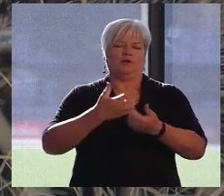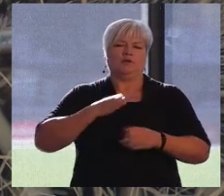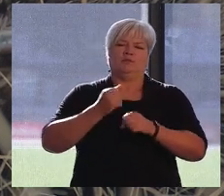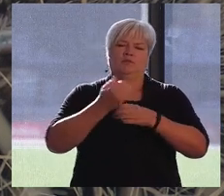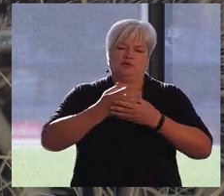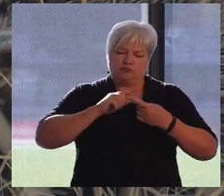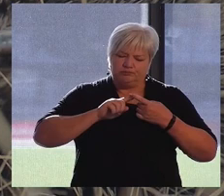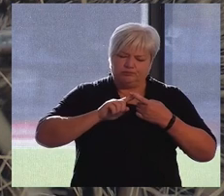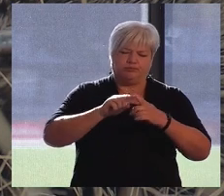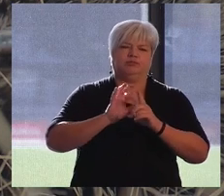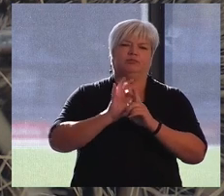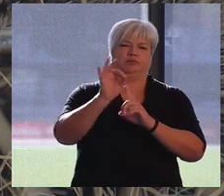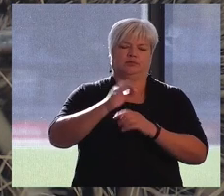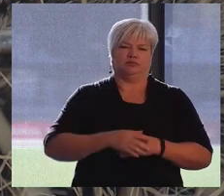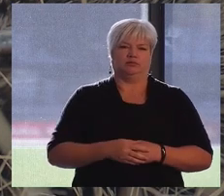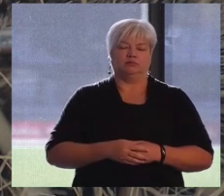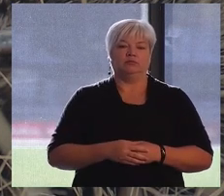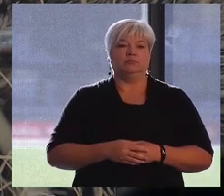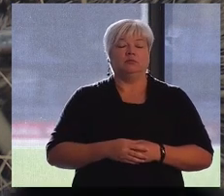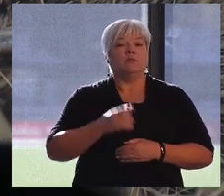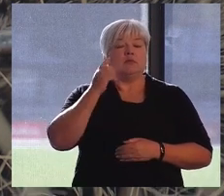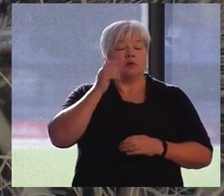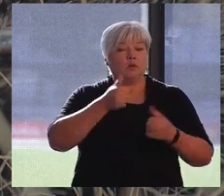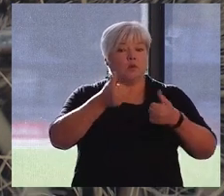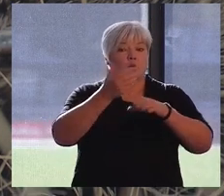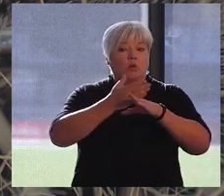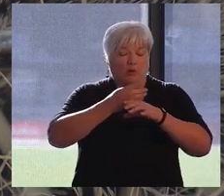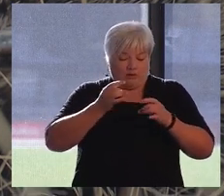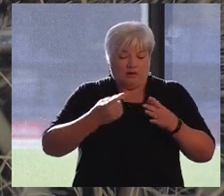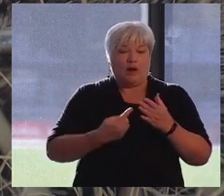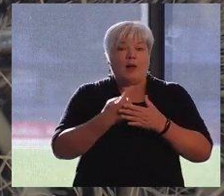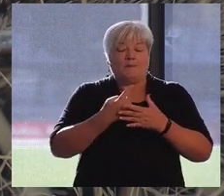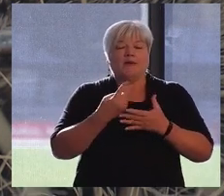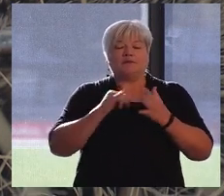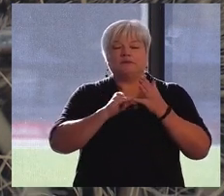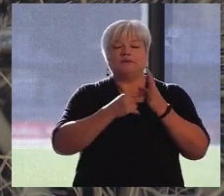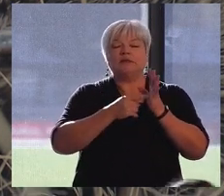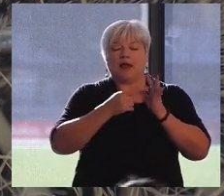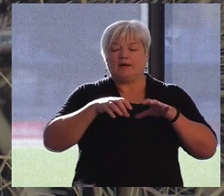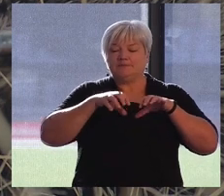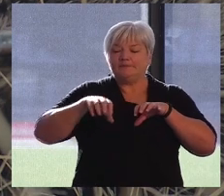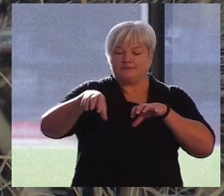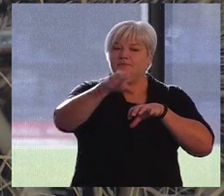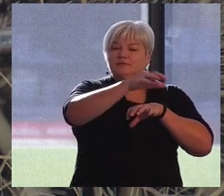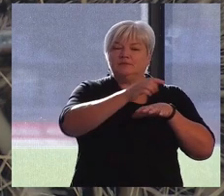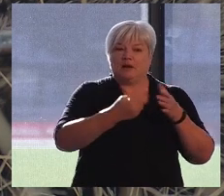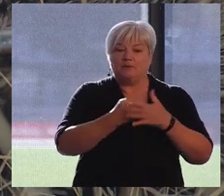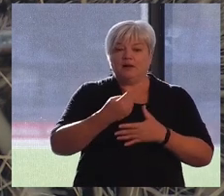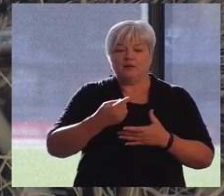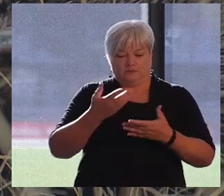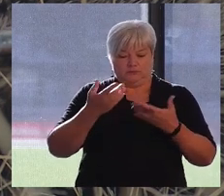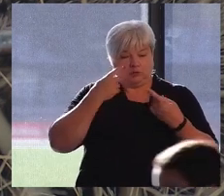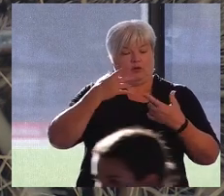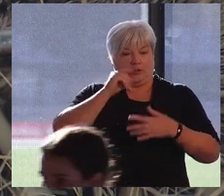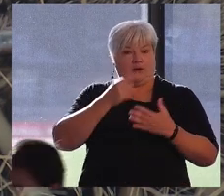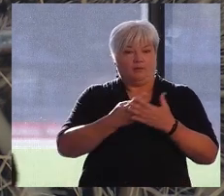Now, there is really good work that's starting to happen at state levels in particular, and it shows it can be done. So I'm from New South